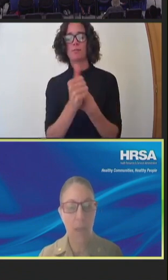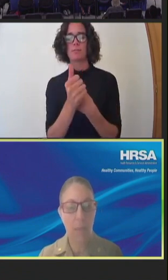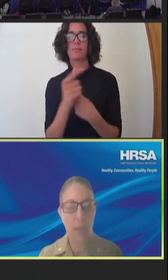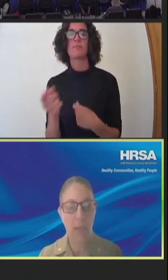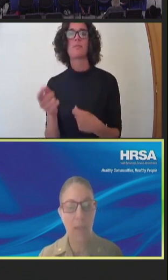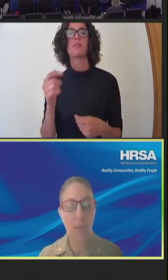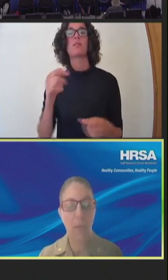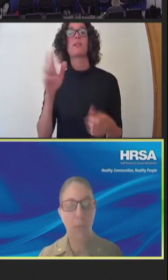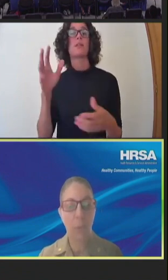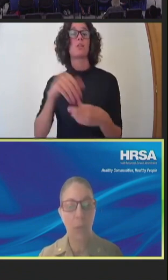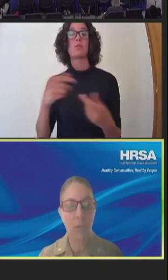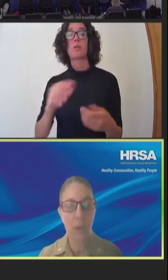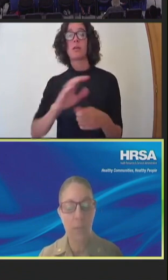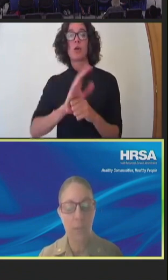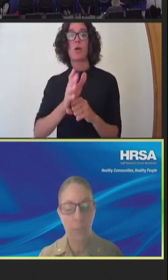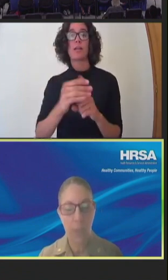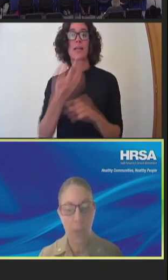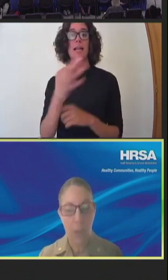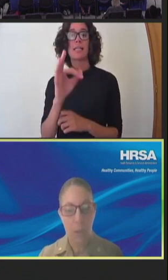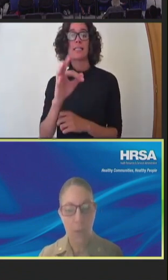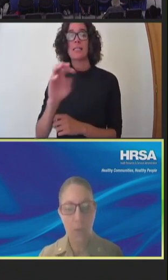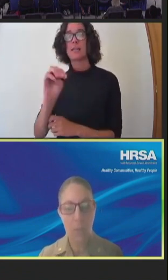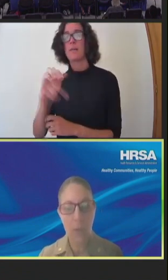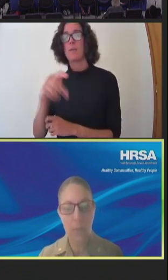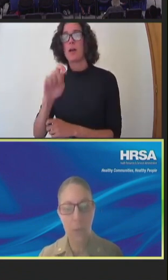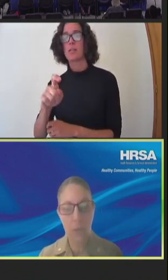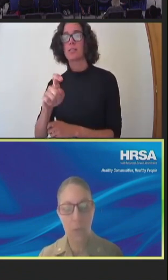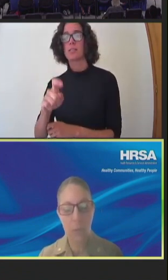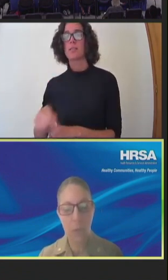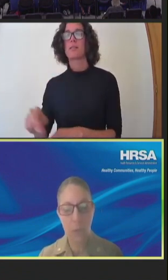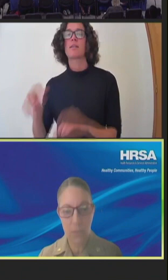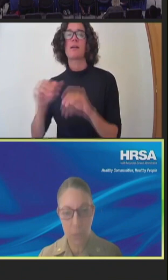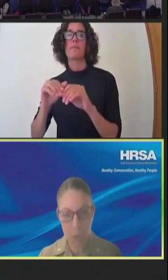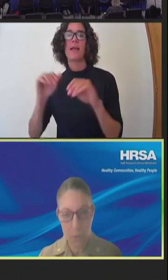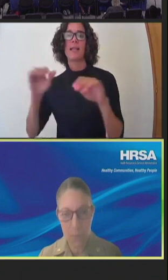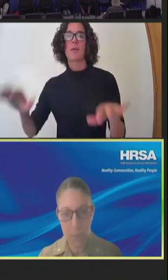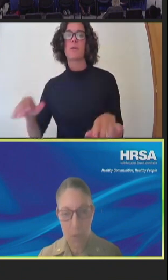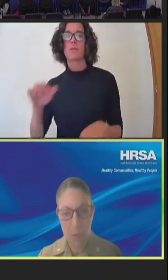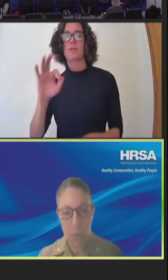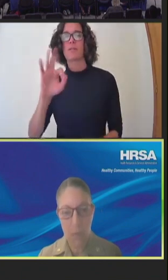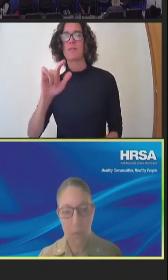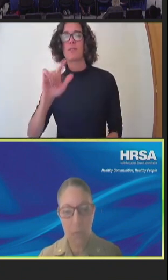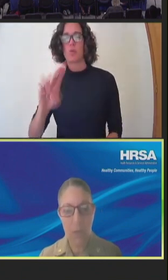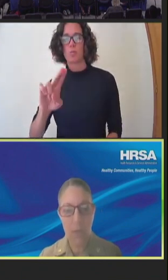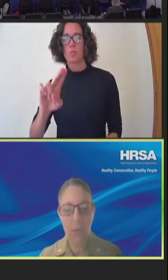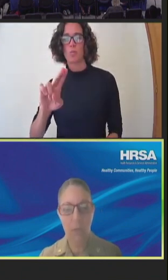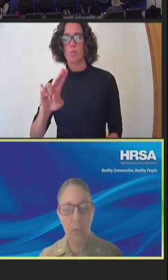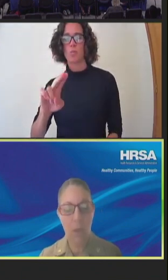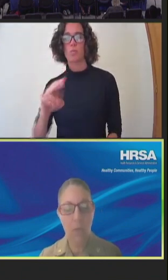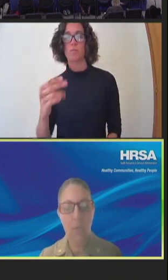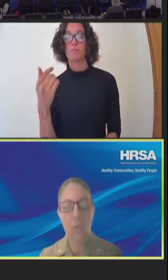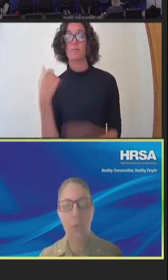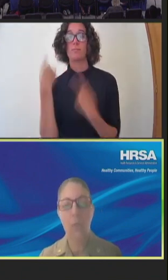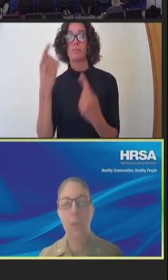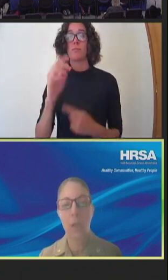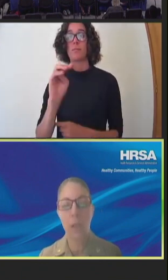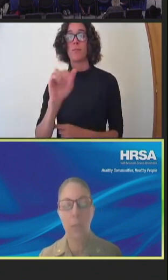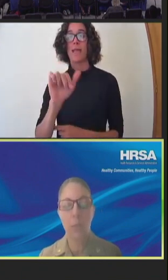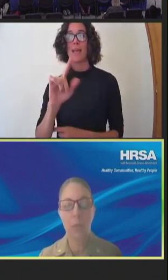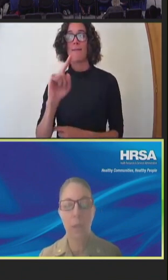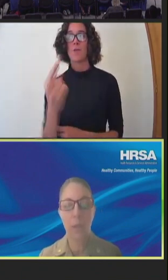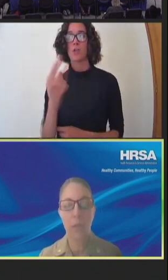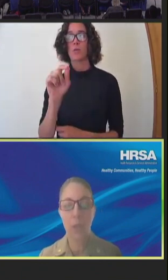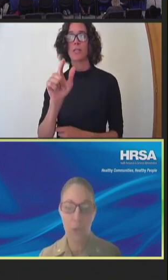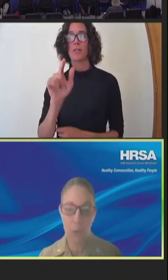Mpox, and the pandemic influenza. So as of May 1st of 2024, There were 13,147